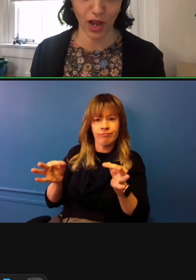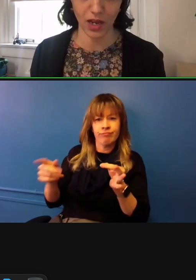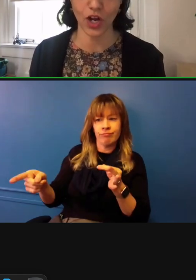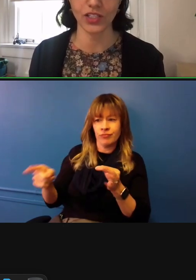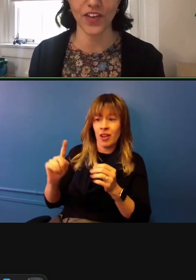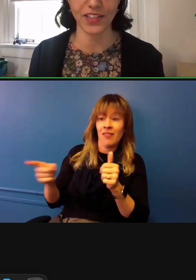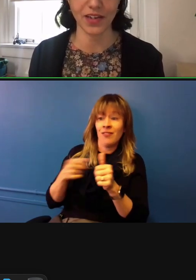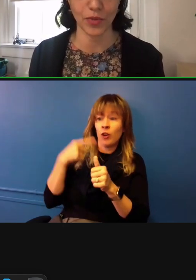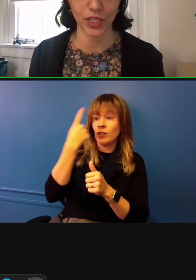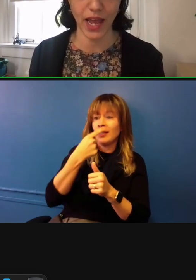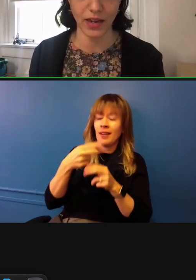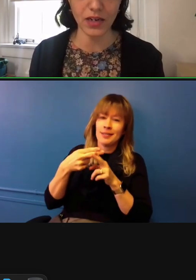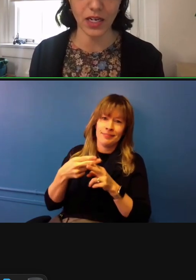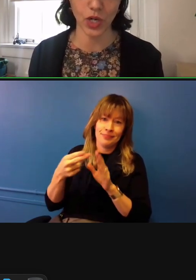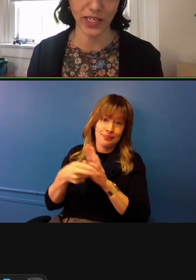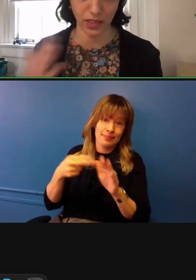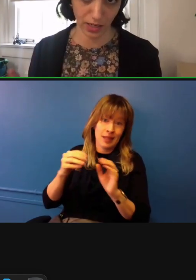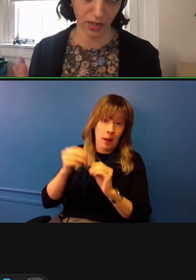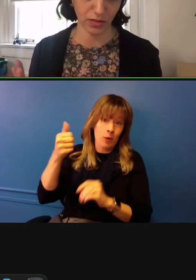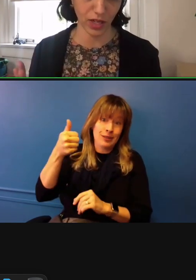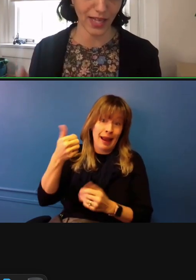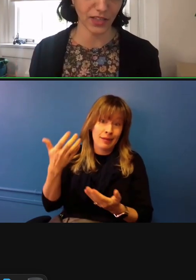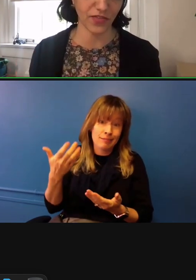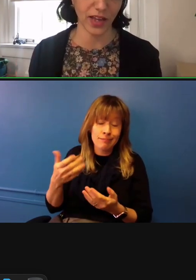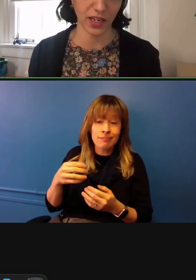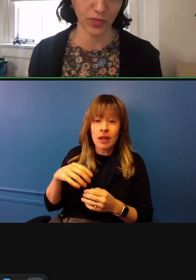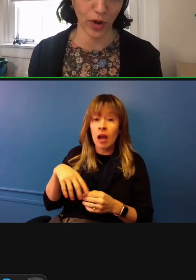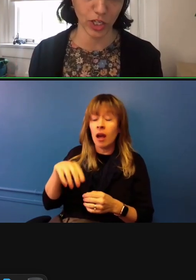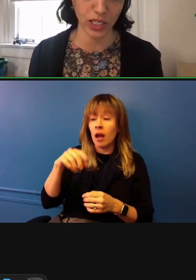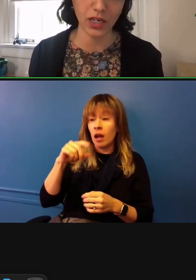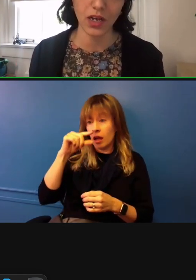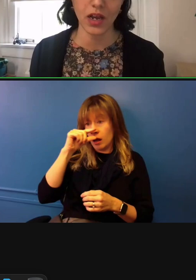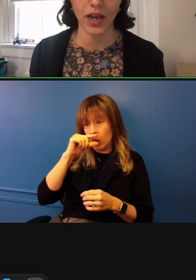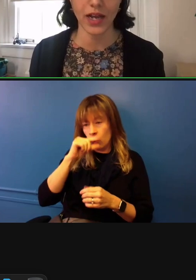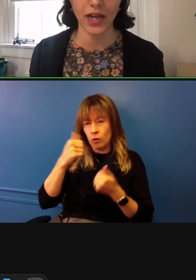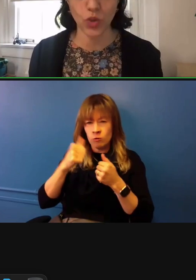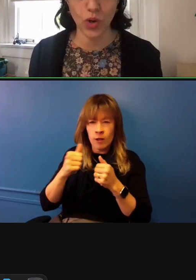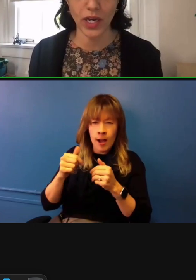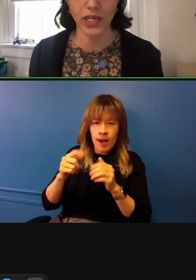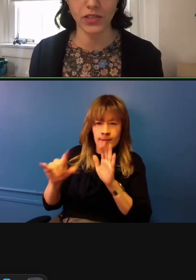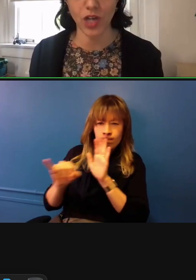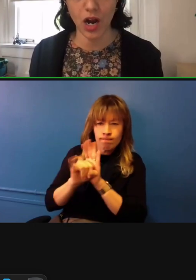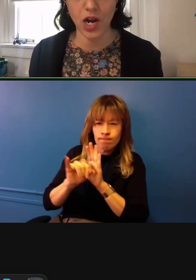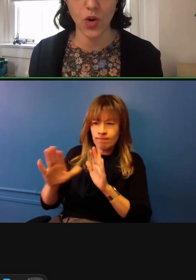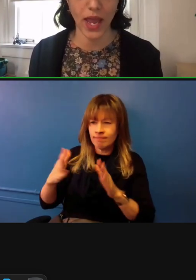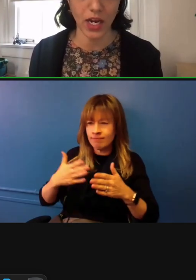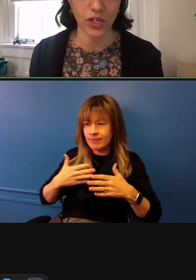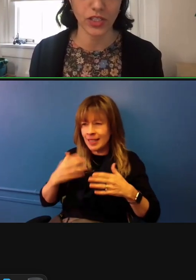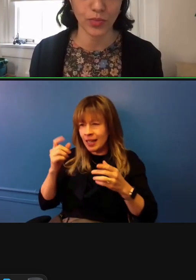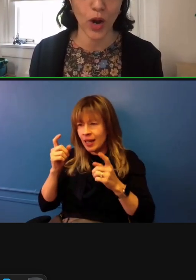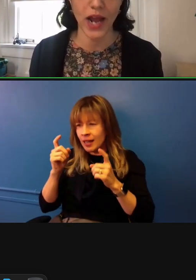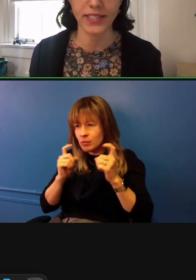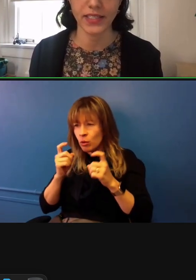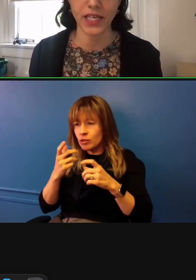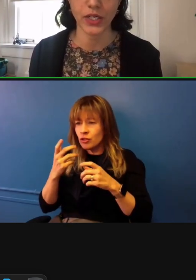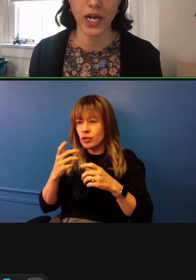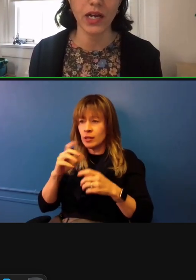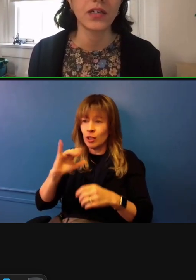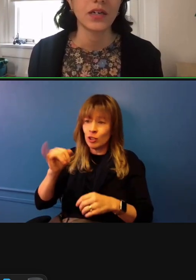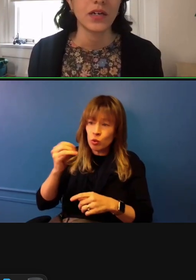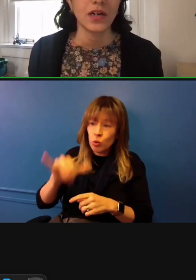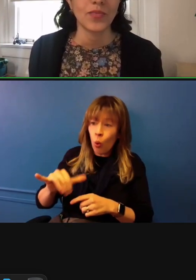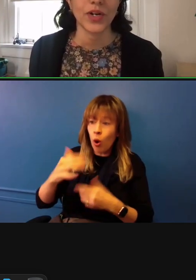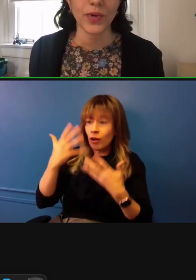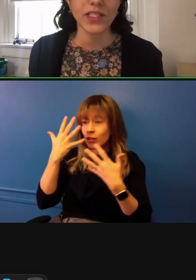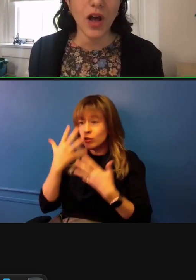which it calls face number 10, it tries to classify the expression as joy, sorrow, anger, surprise,